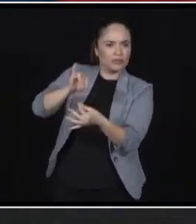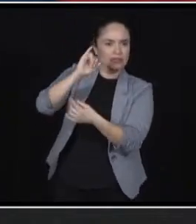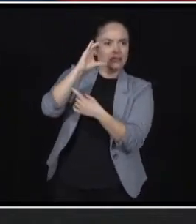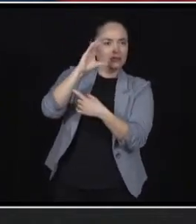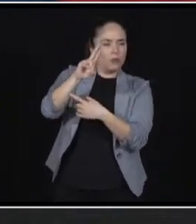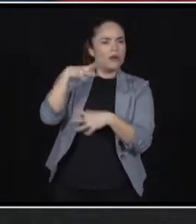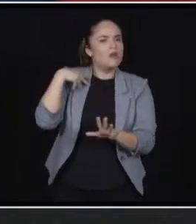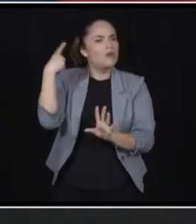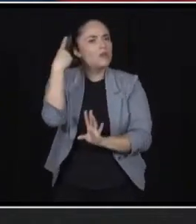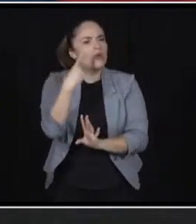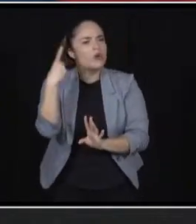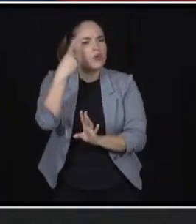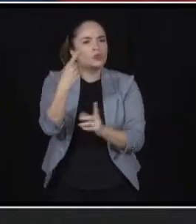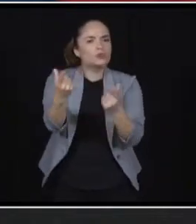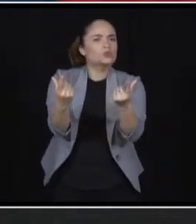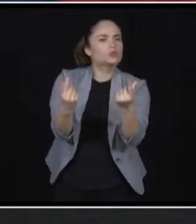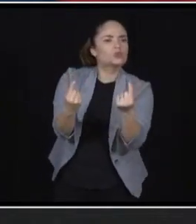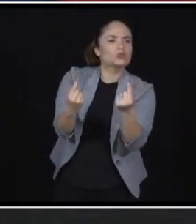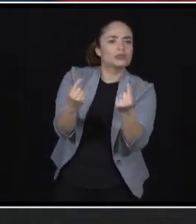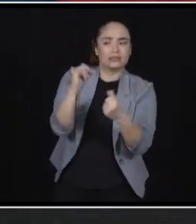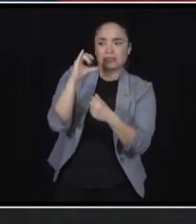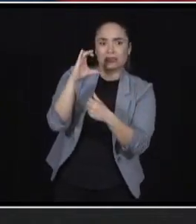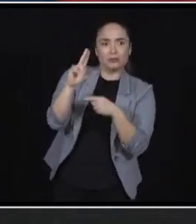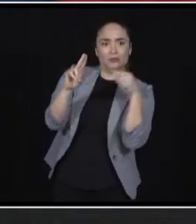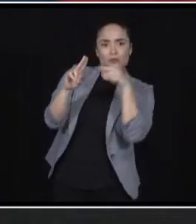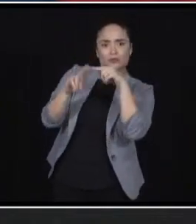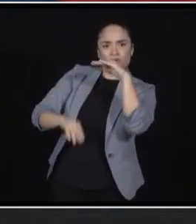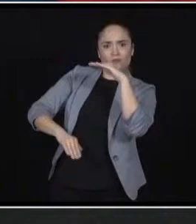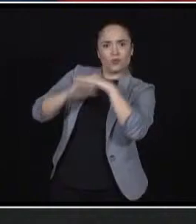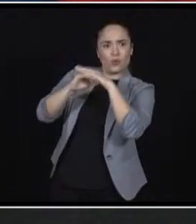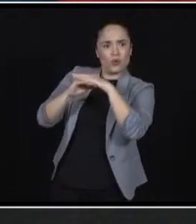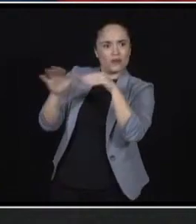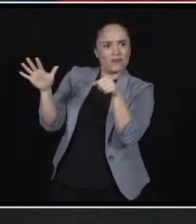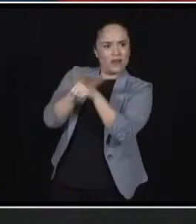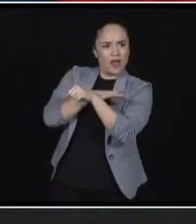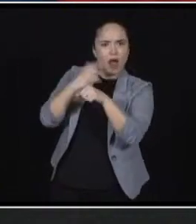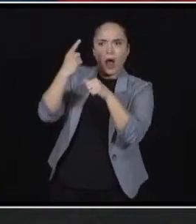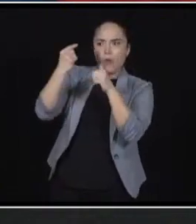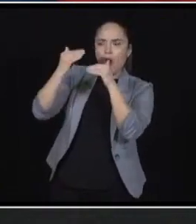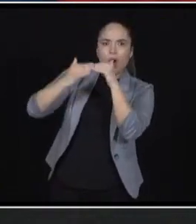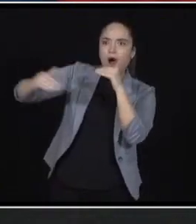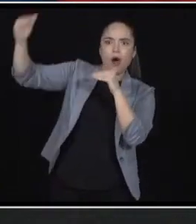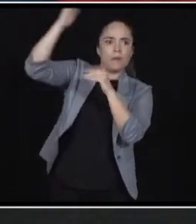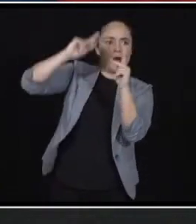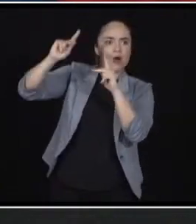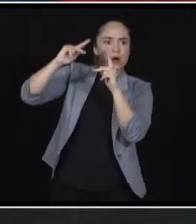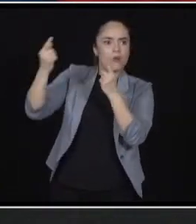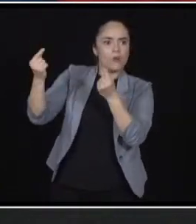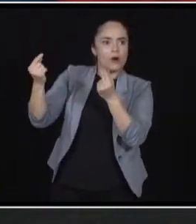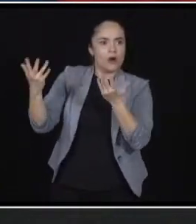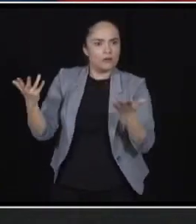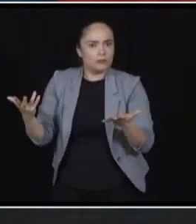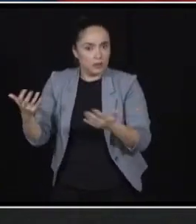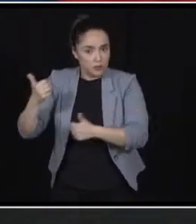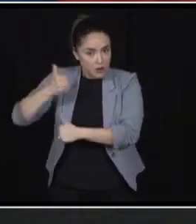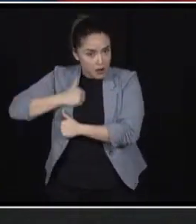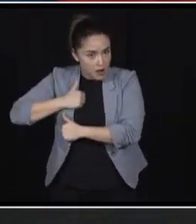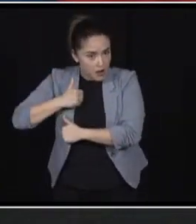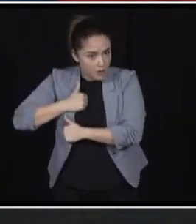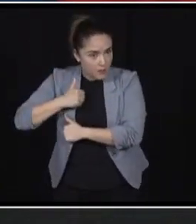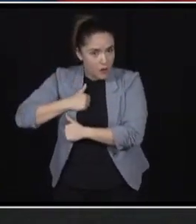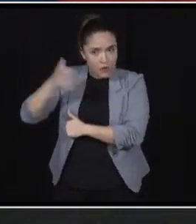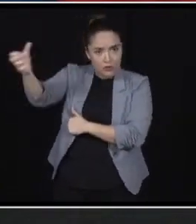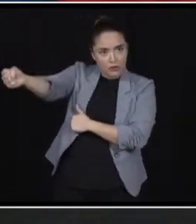ICU capacity in terms specifically talking about bringing in the military perhaps to help, or bringing in critical care staff from